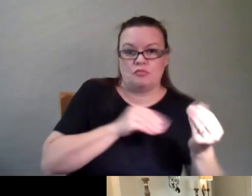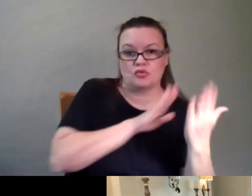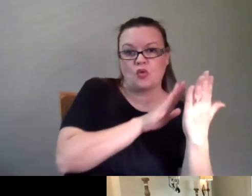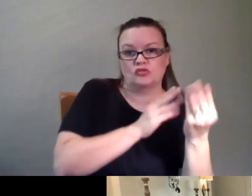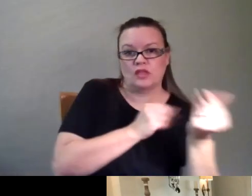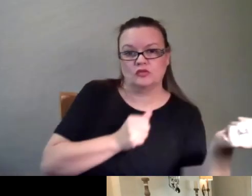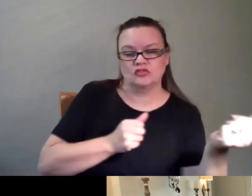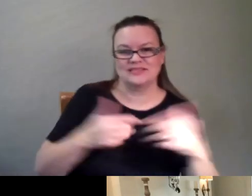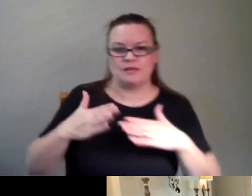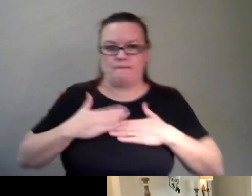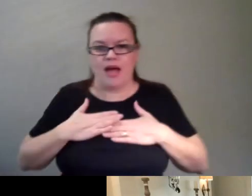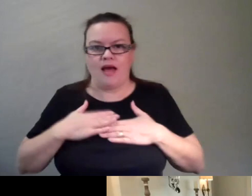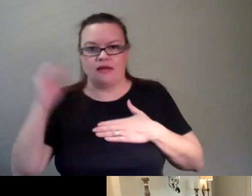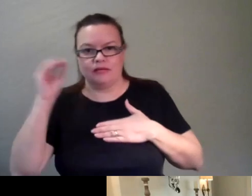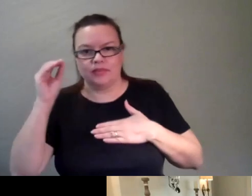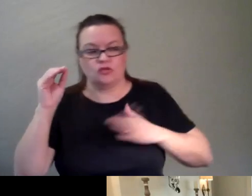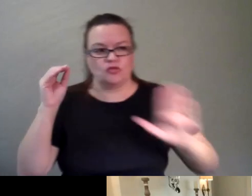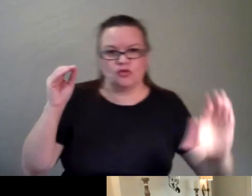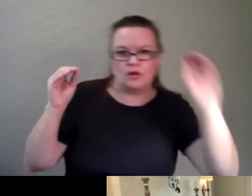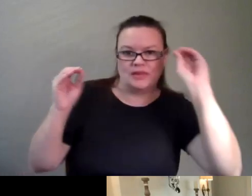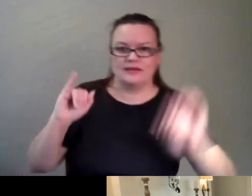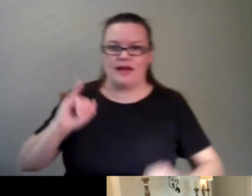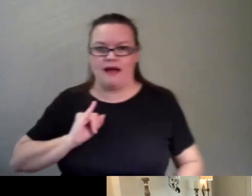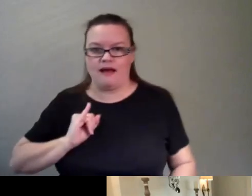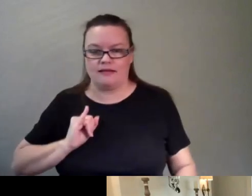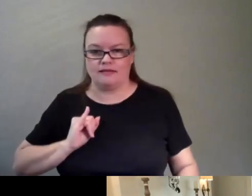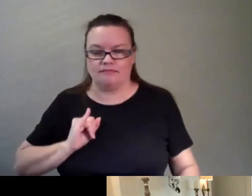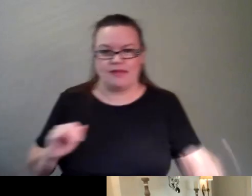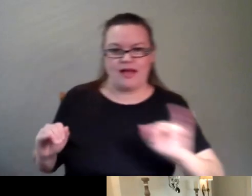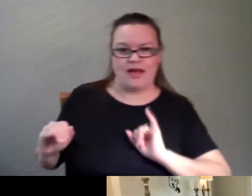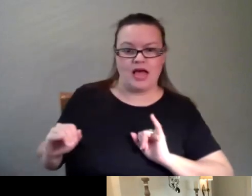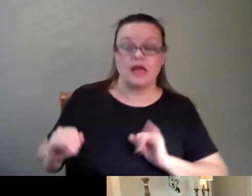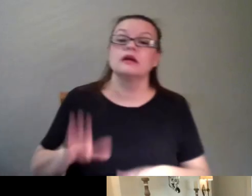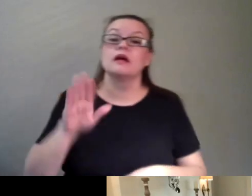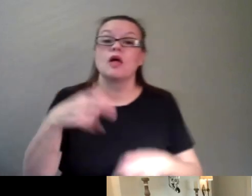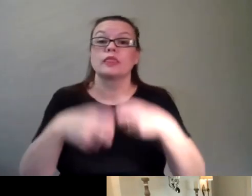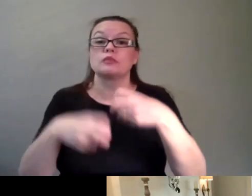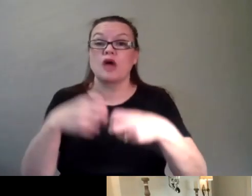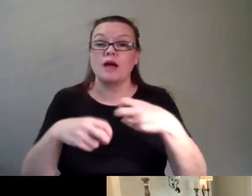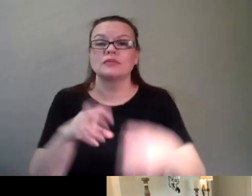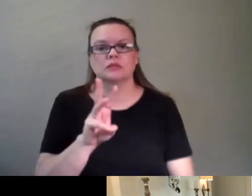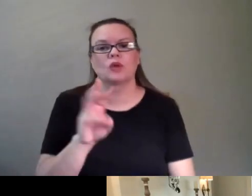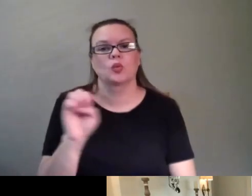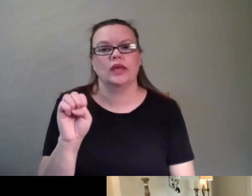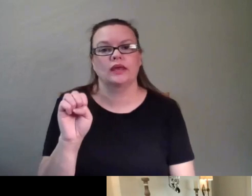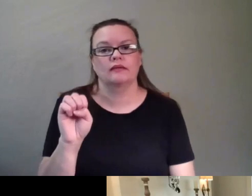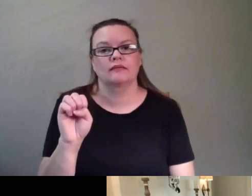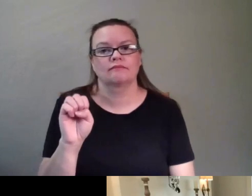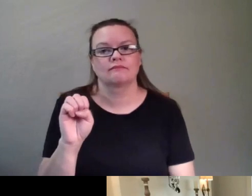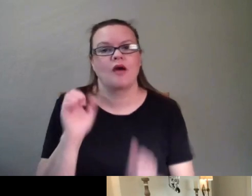about the problem in a we voice, you'll find that the I voice becomes a matter